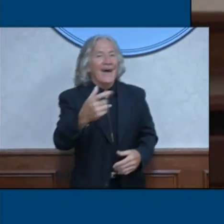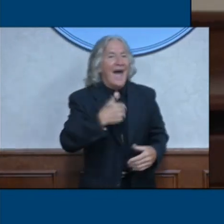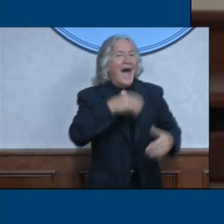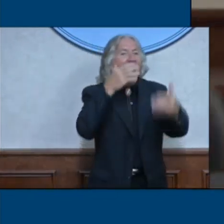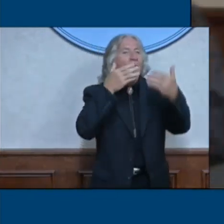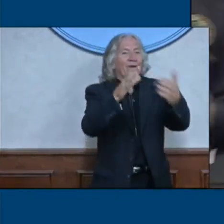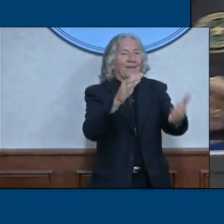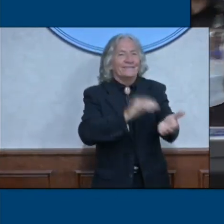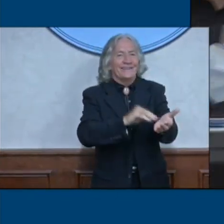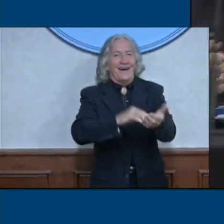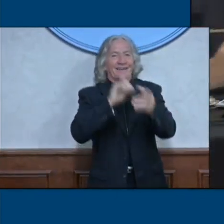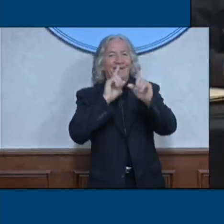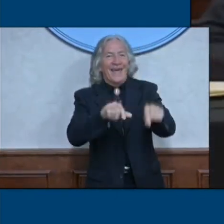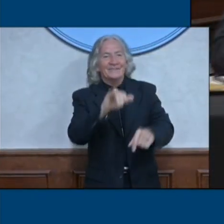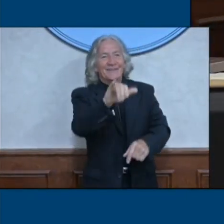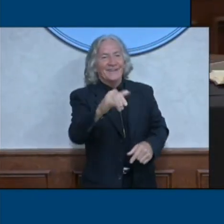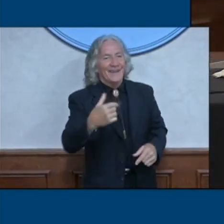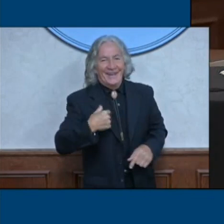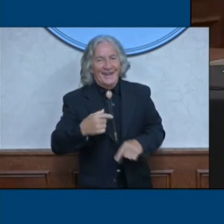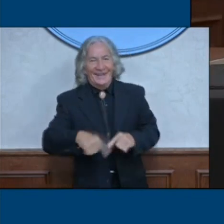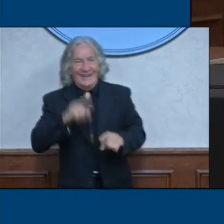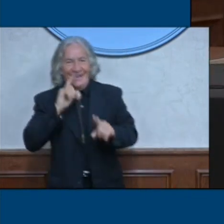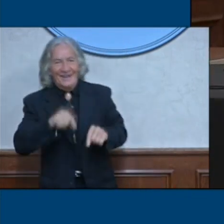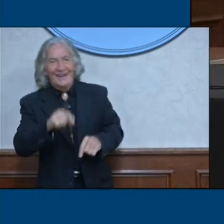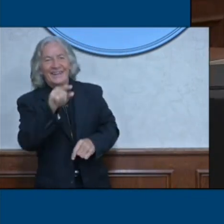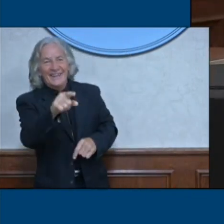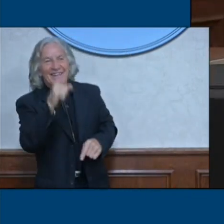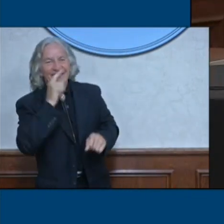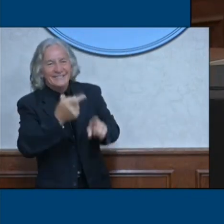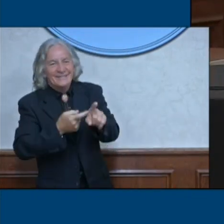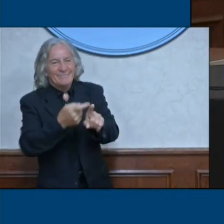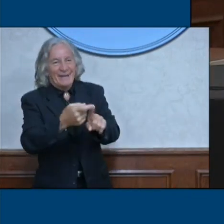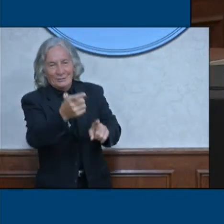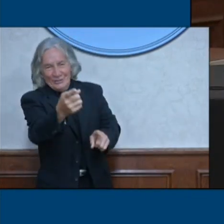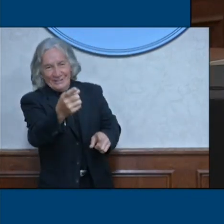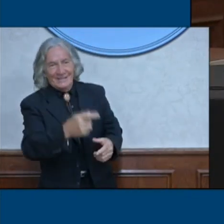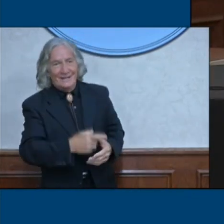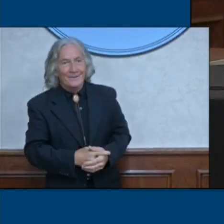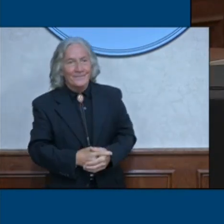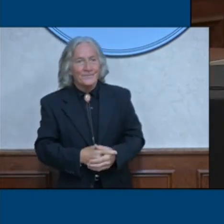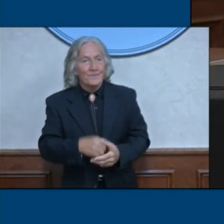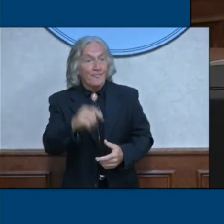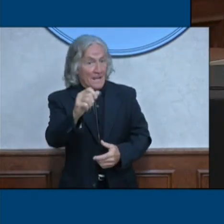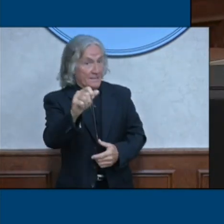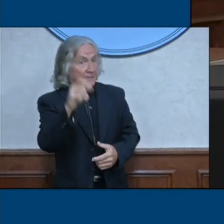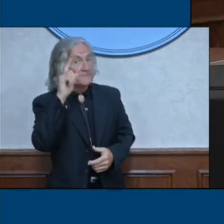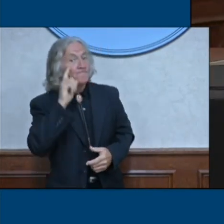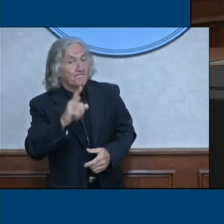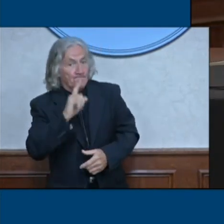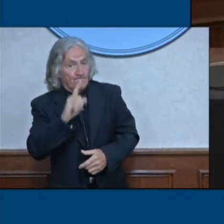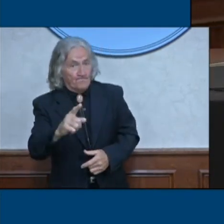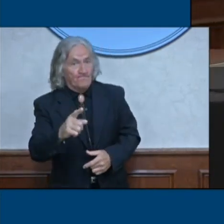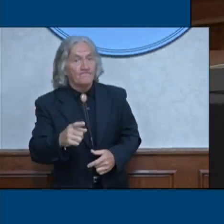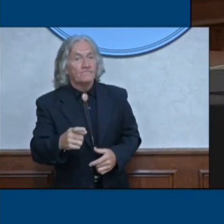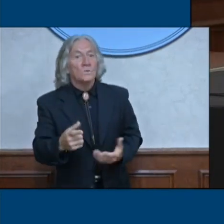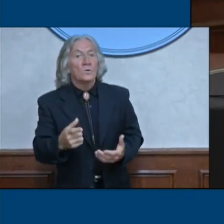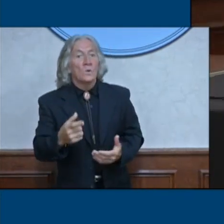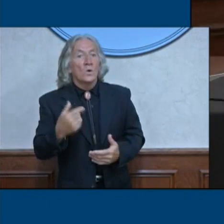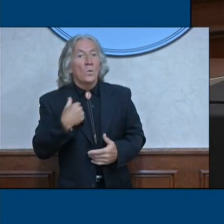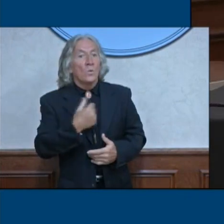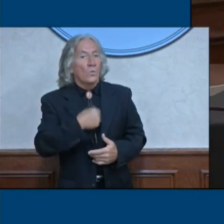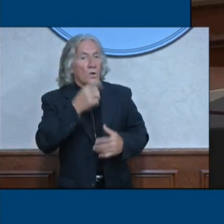I'll let Dr. Hellerstedt, who is also the pediatrician, maybe answer that further. Yes, absolutely. As a